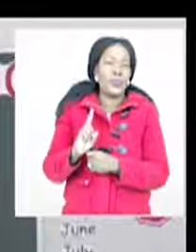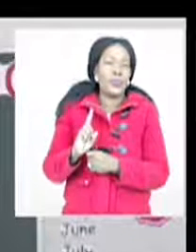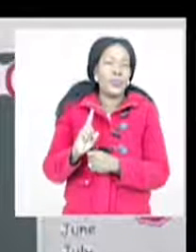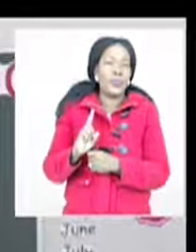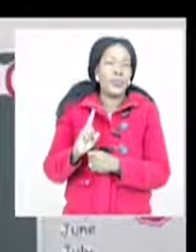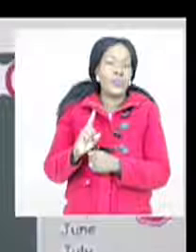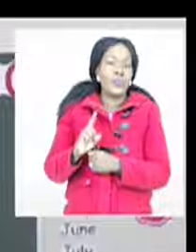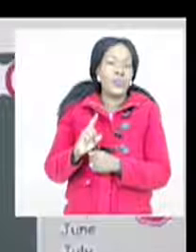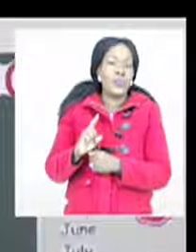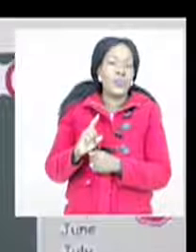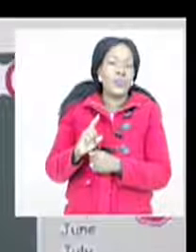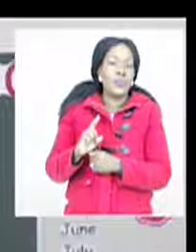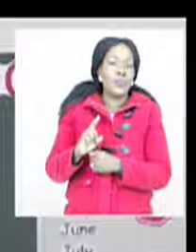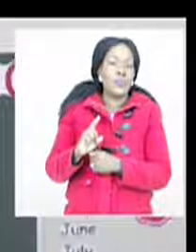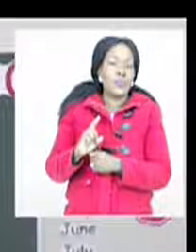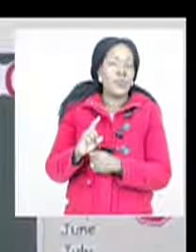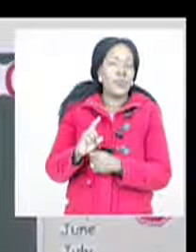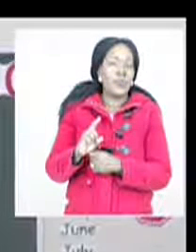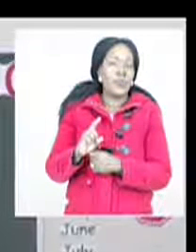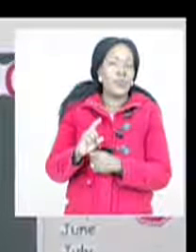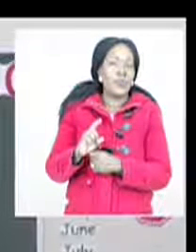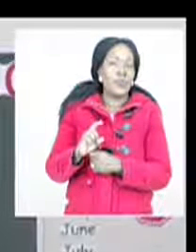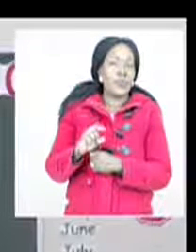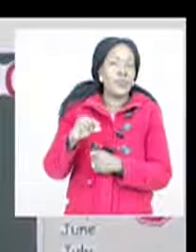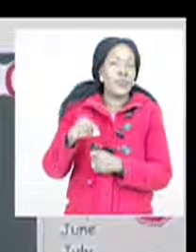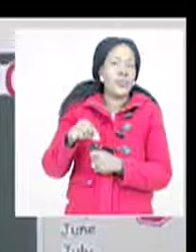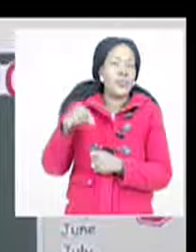A quick look at the kwa.